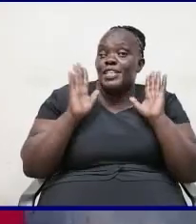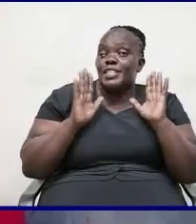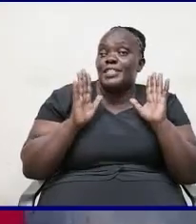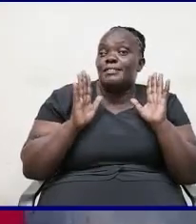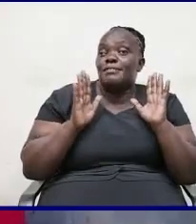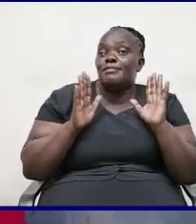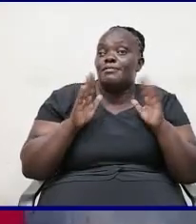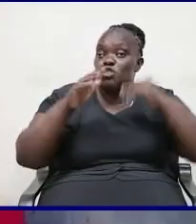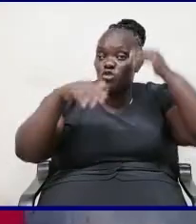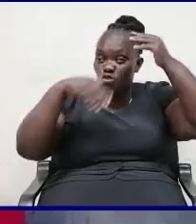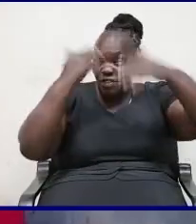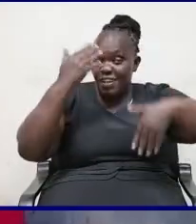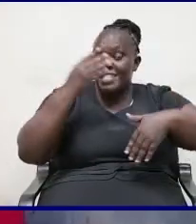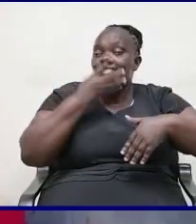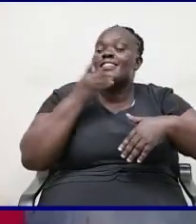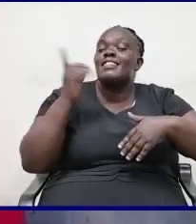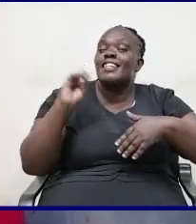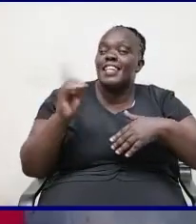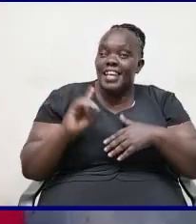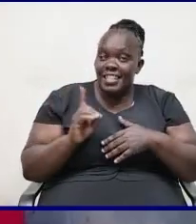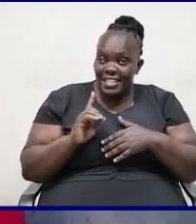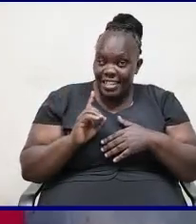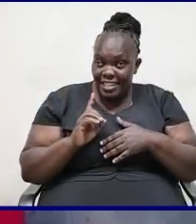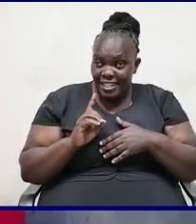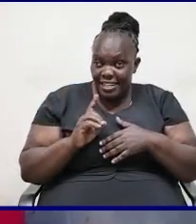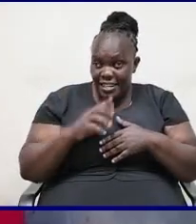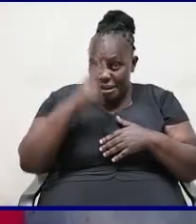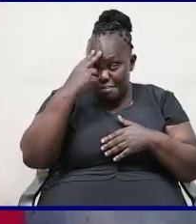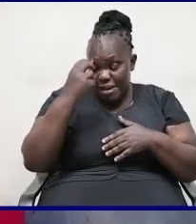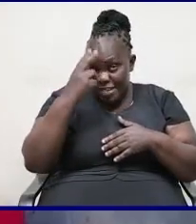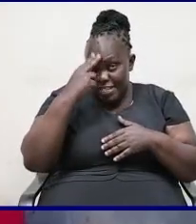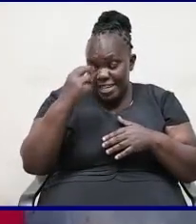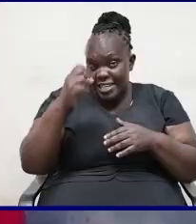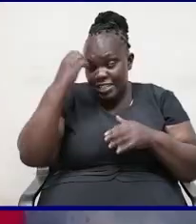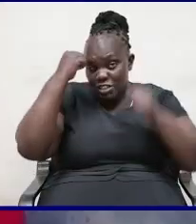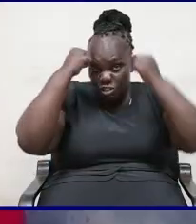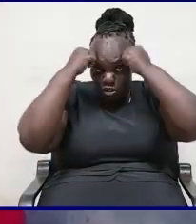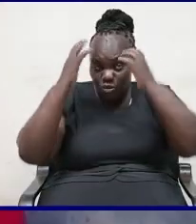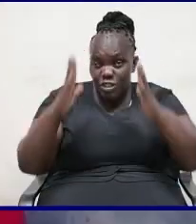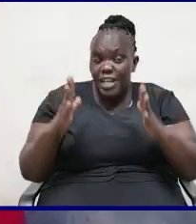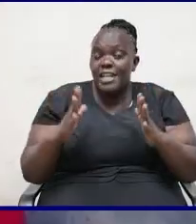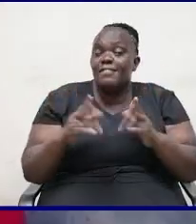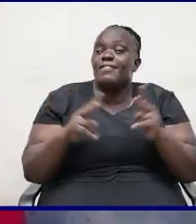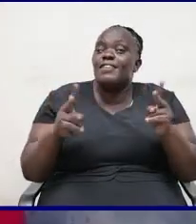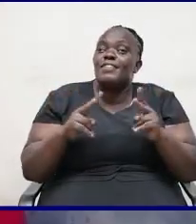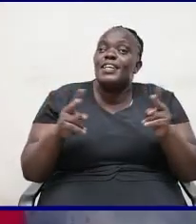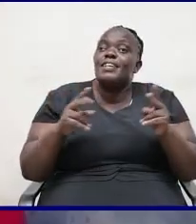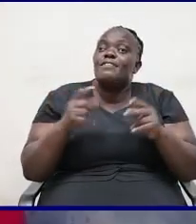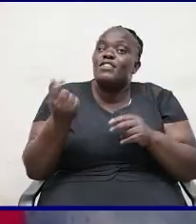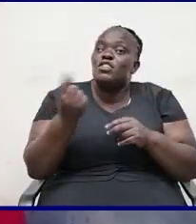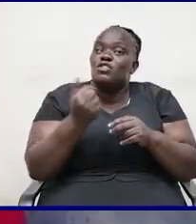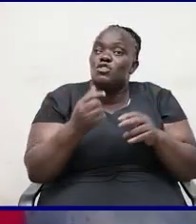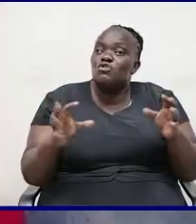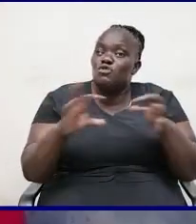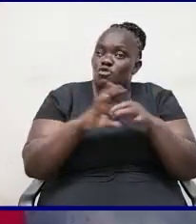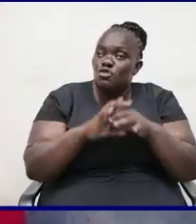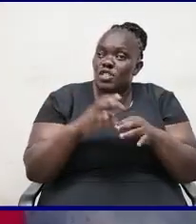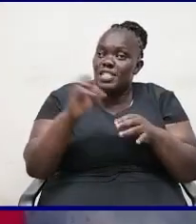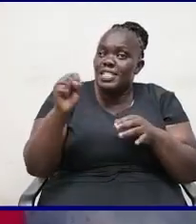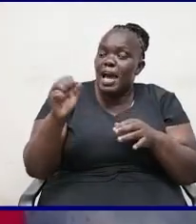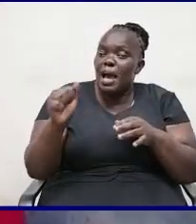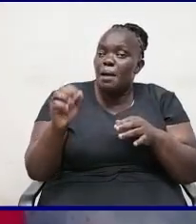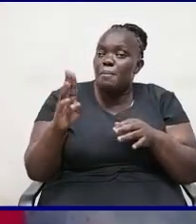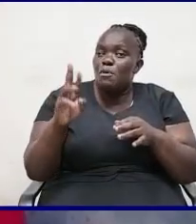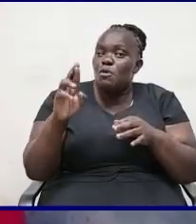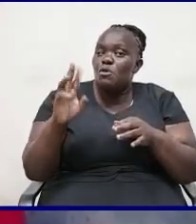the Kenyatta University. And that time, I think the Maasai students were very few. I remember when you combined